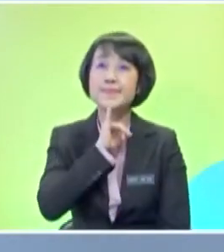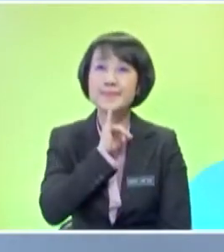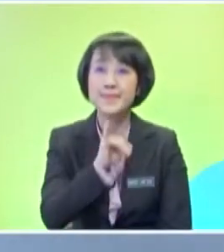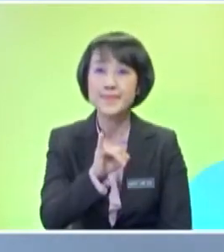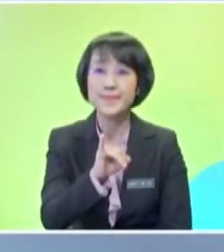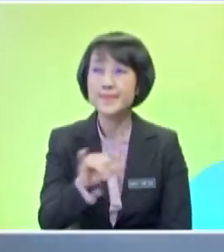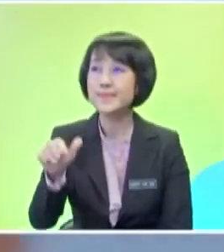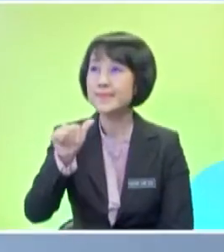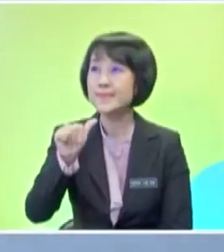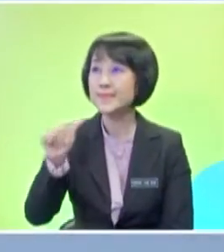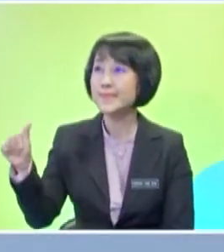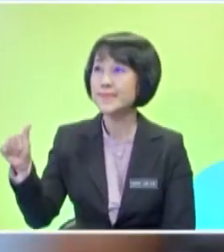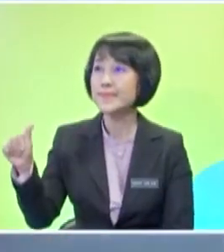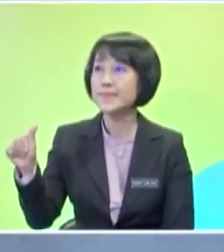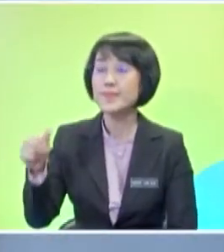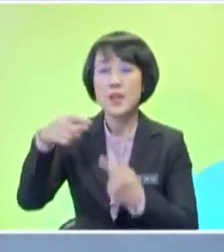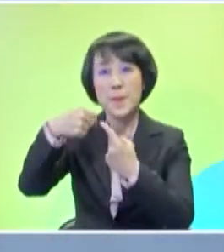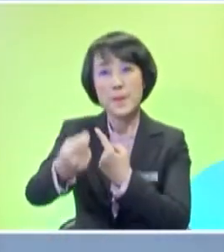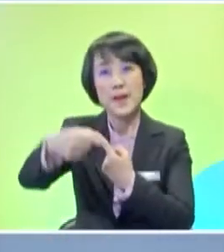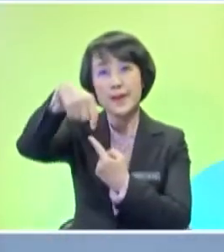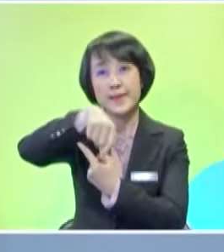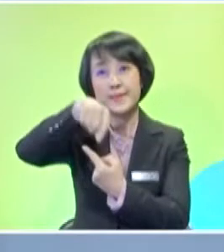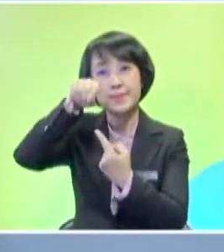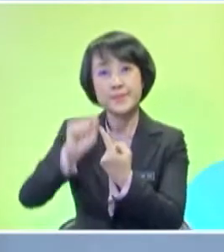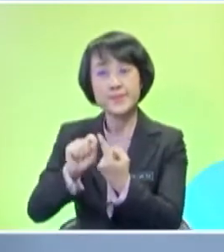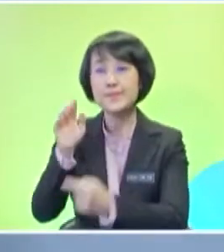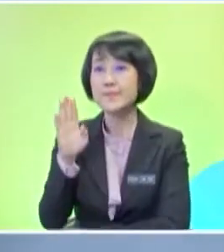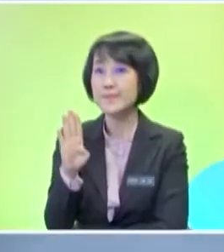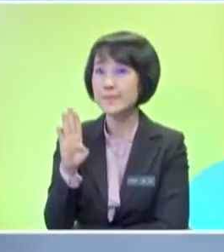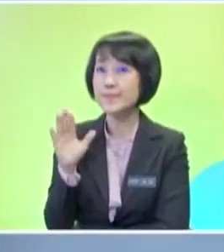a banana. Banana.